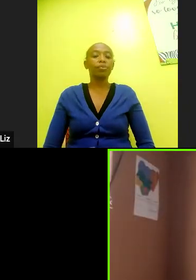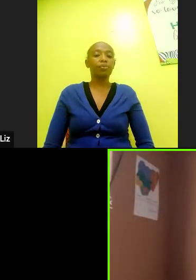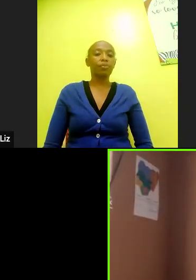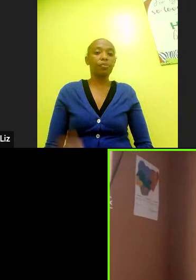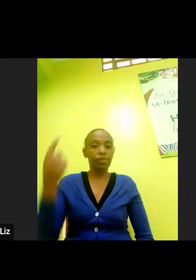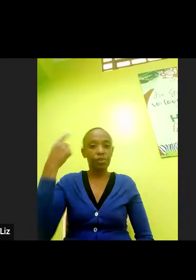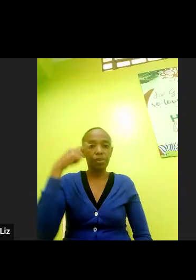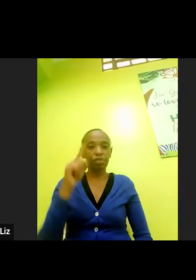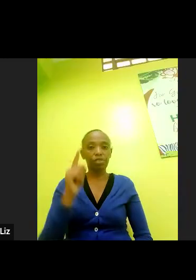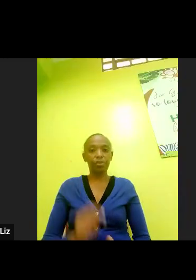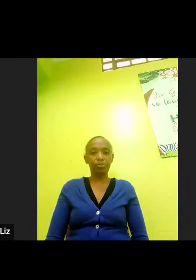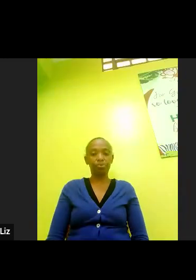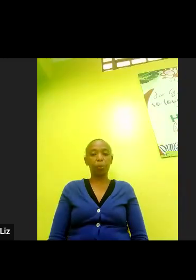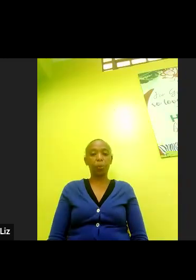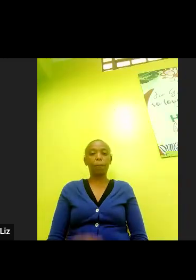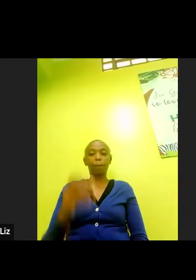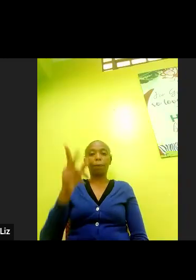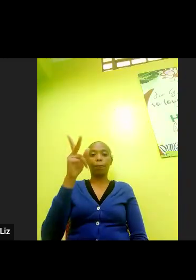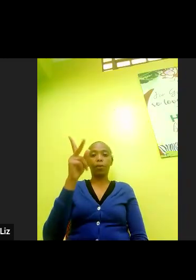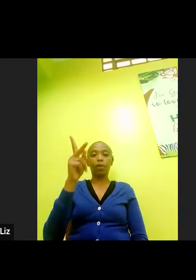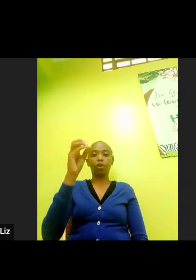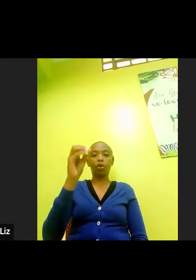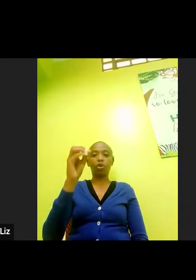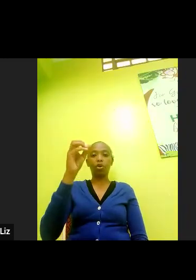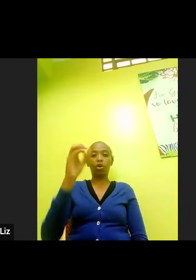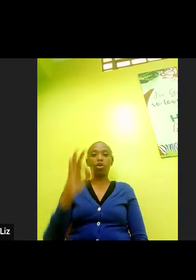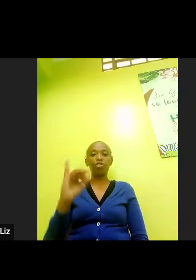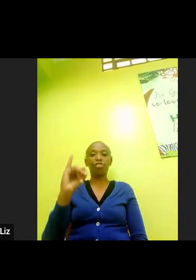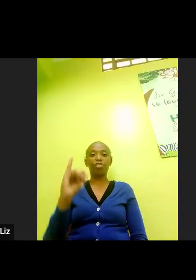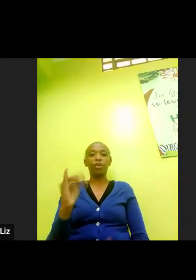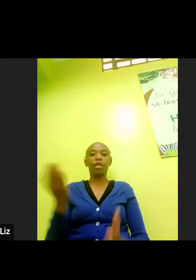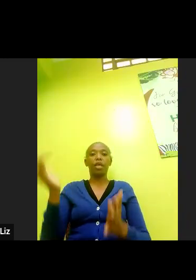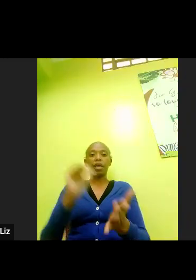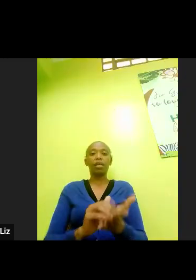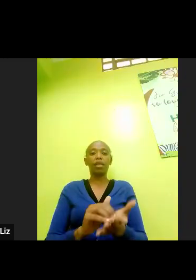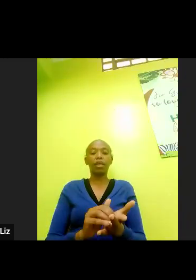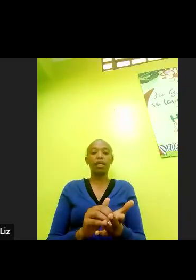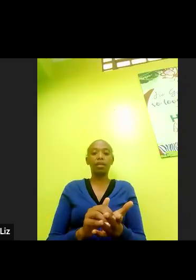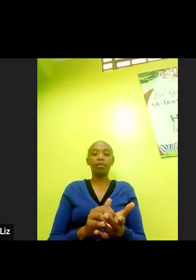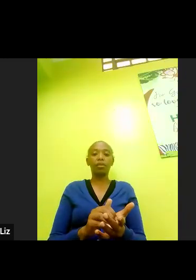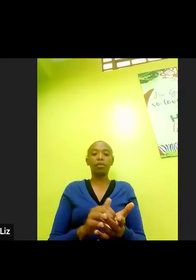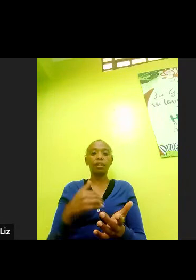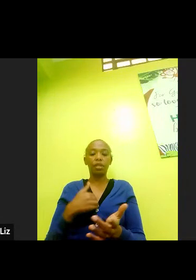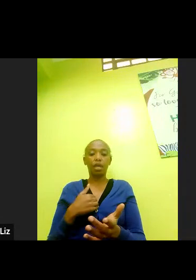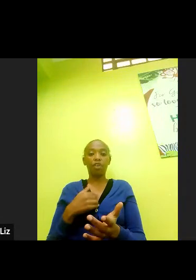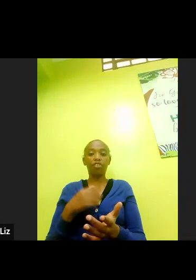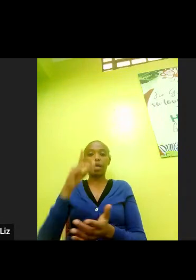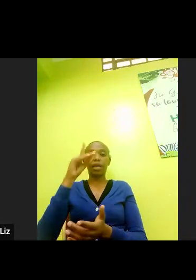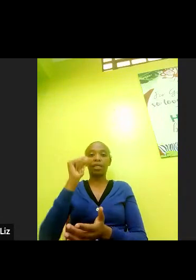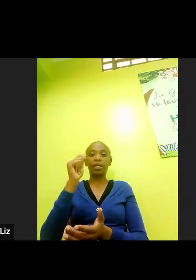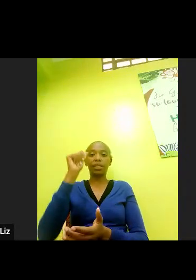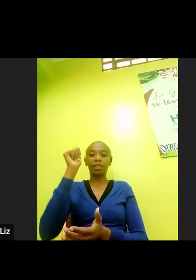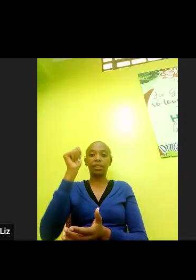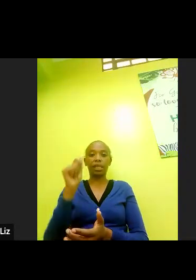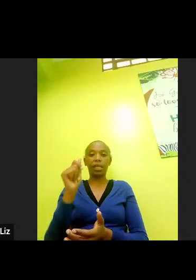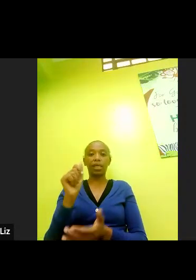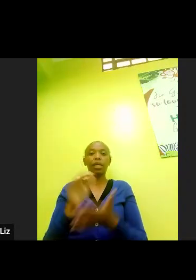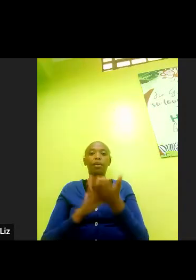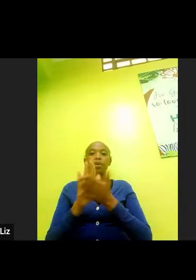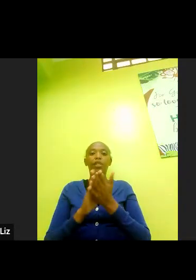For Kofi, again, there is a database of all the